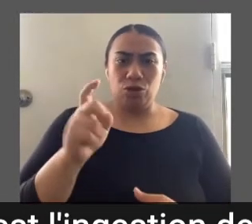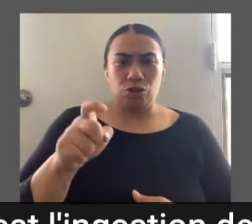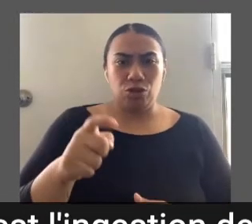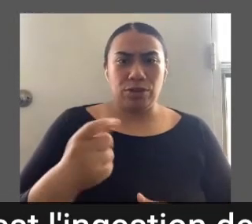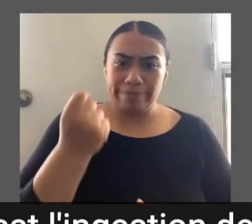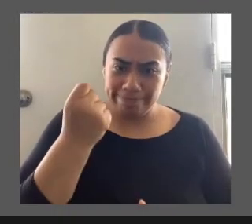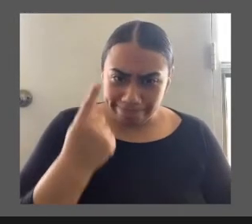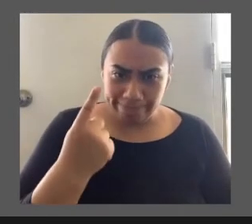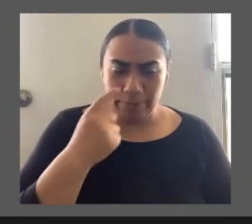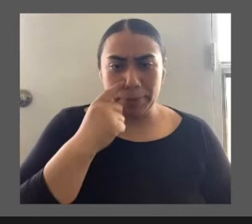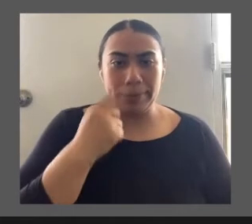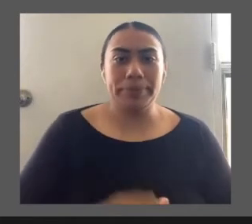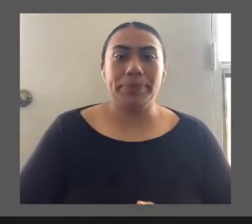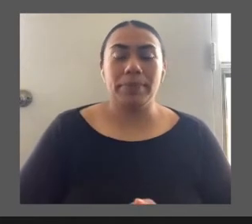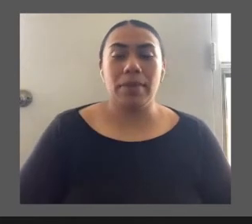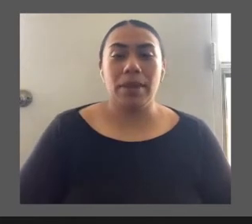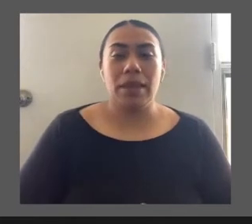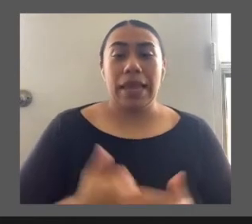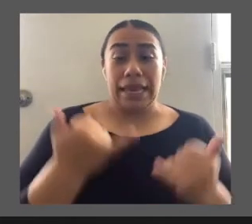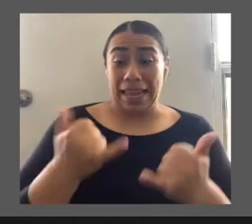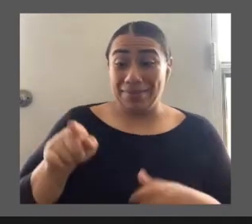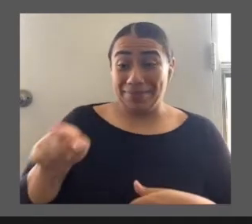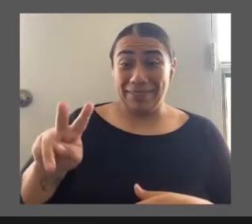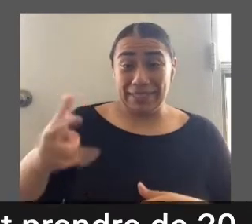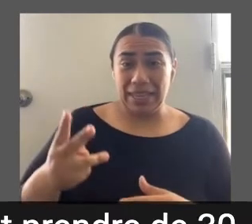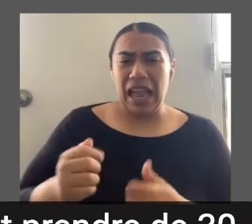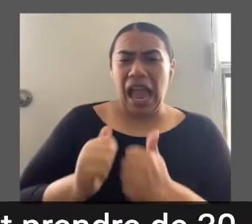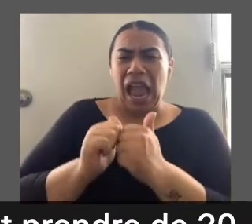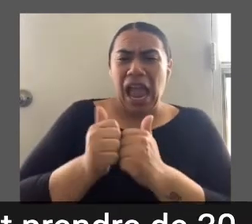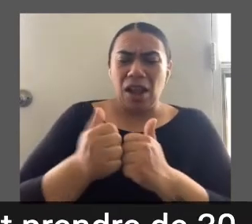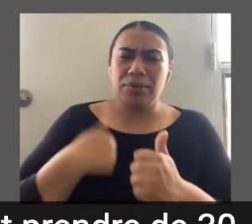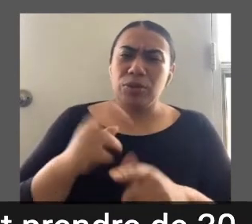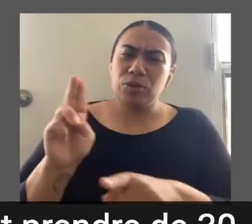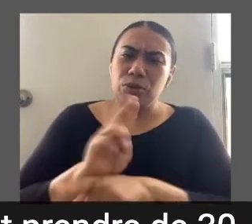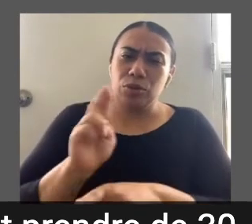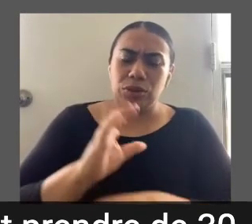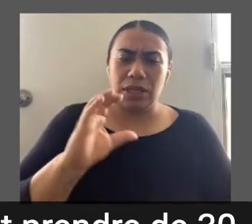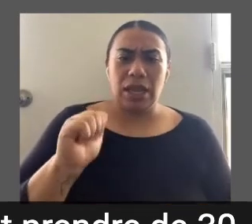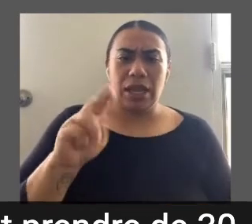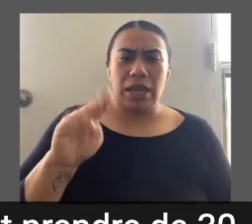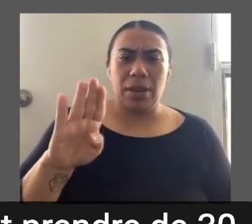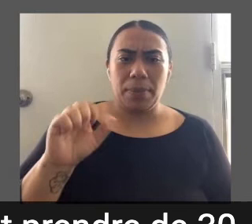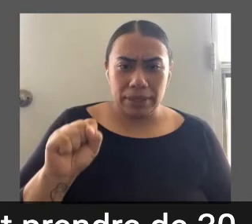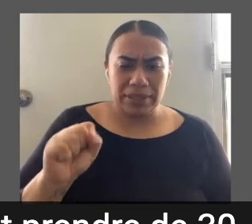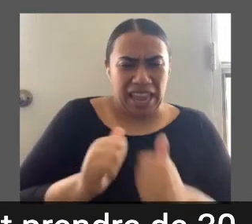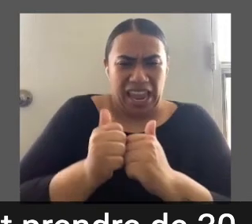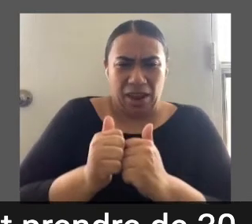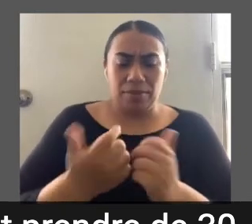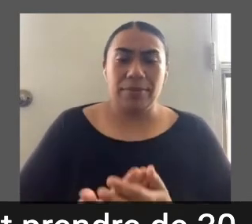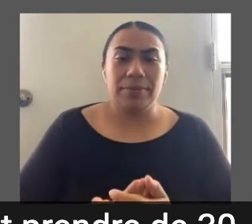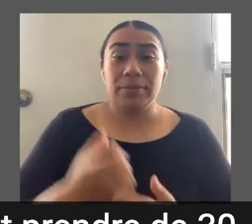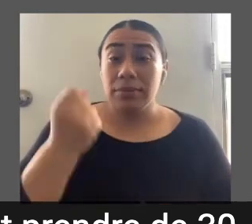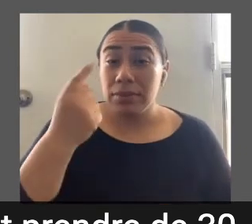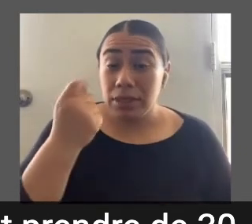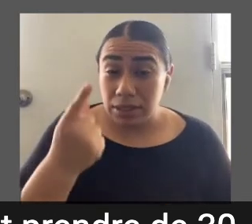medical cannabis, and it can be consumed in a variety of forms. When you ingest cannabis, it can take anywhere from 30 minutes to a few